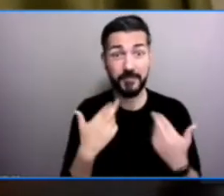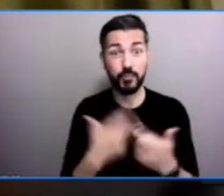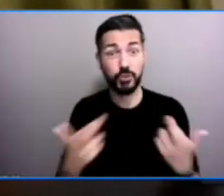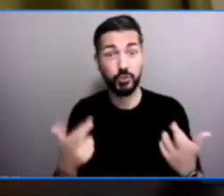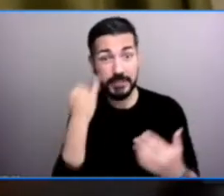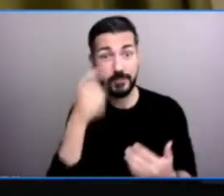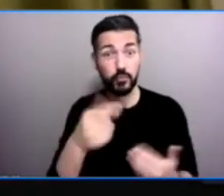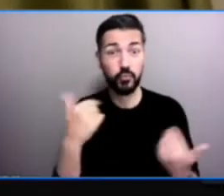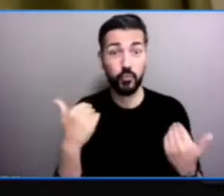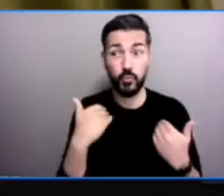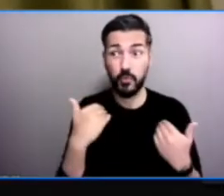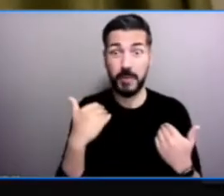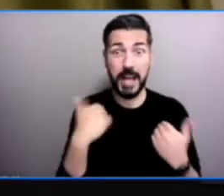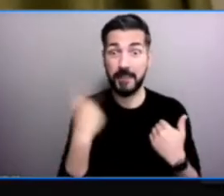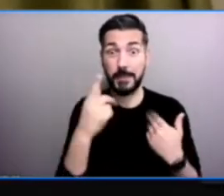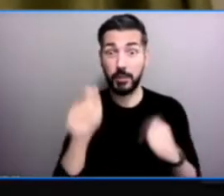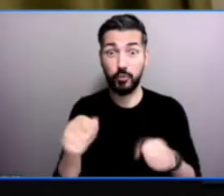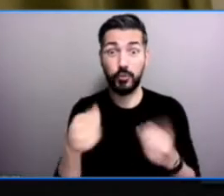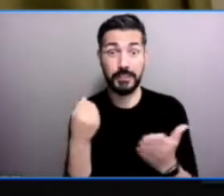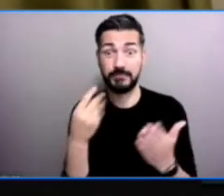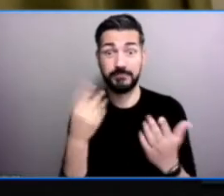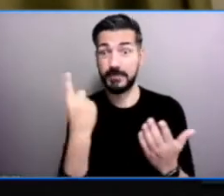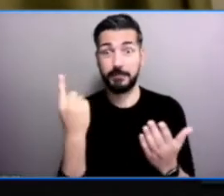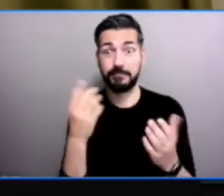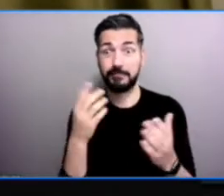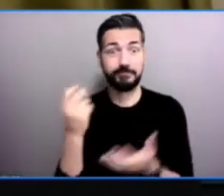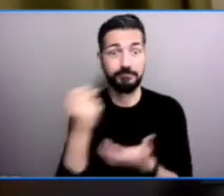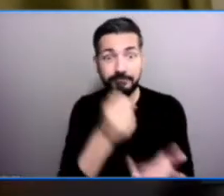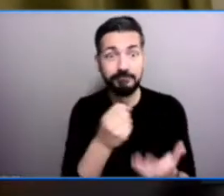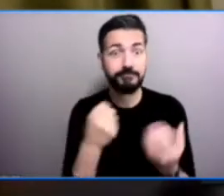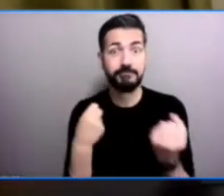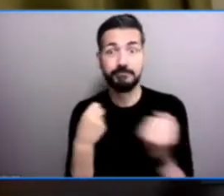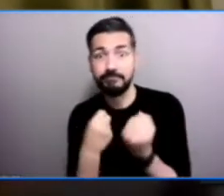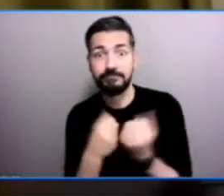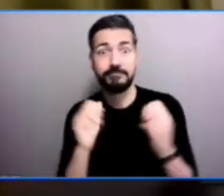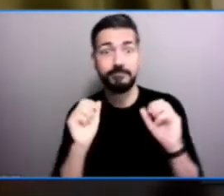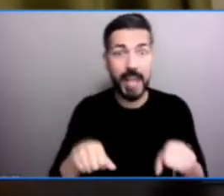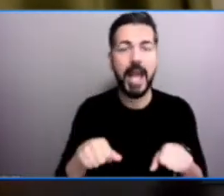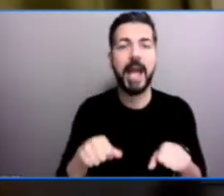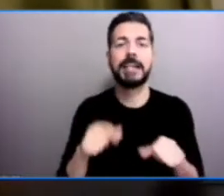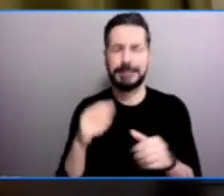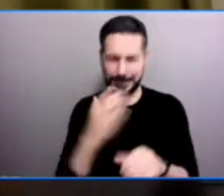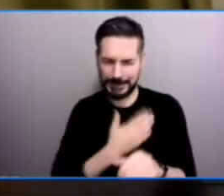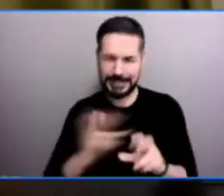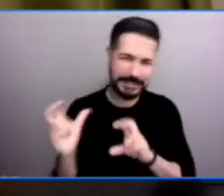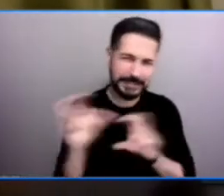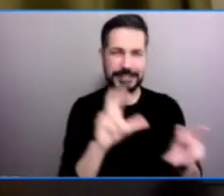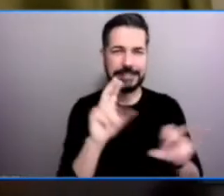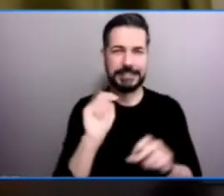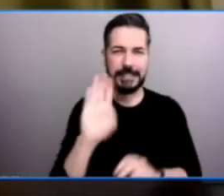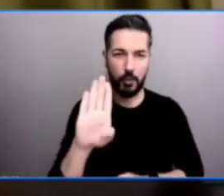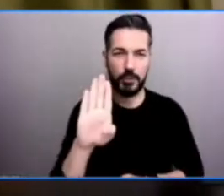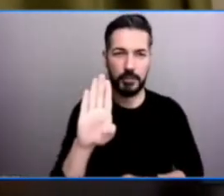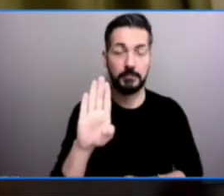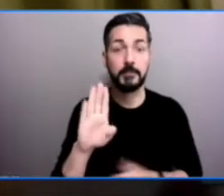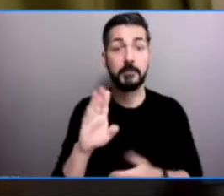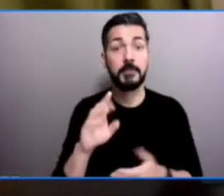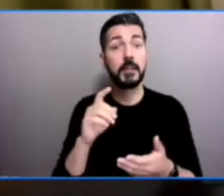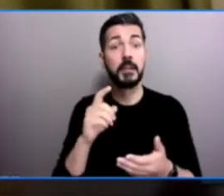where you think about what their year was like in 2020, and it was them working on almost every